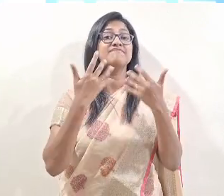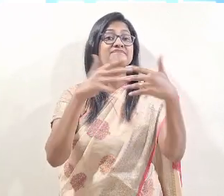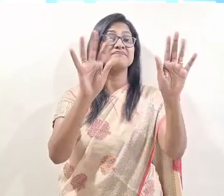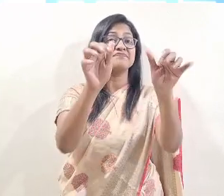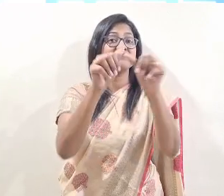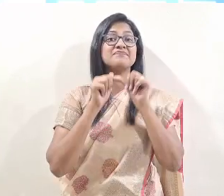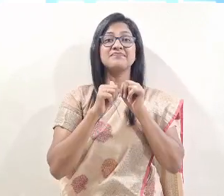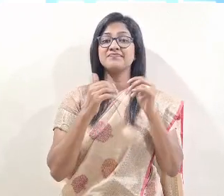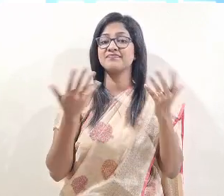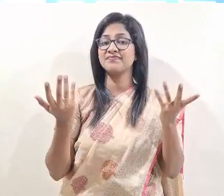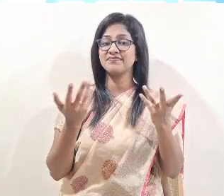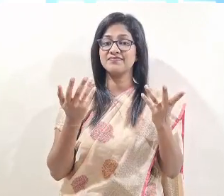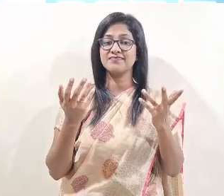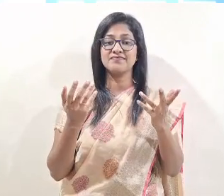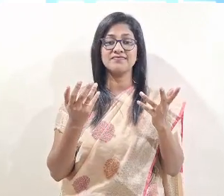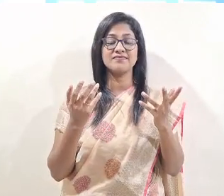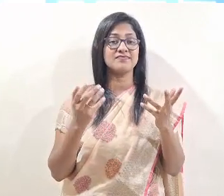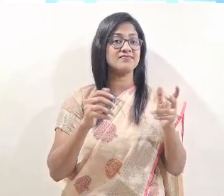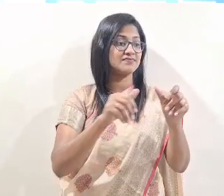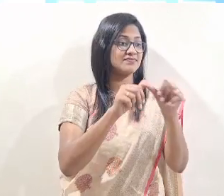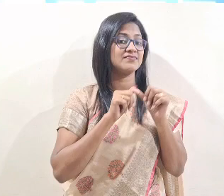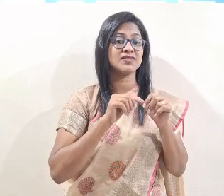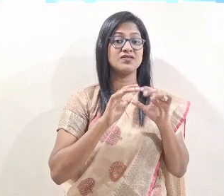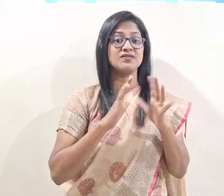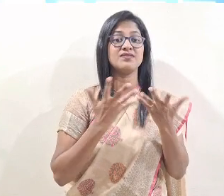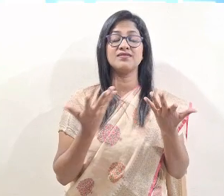Any answers?